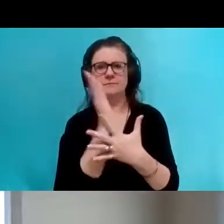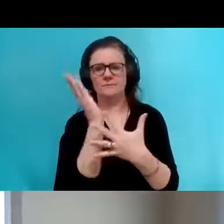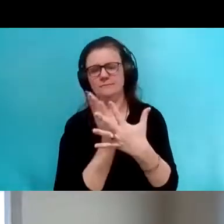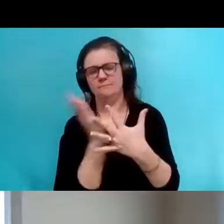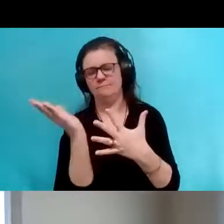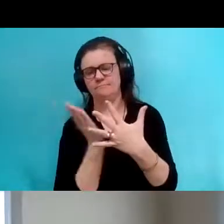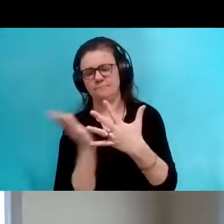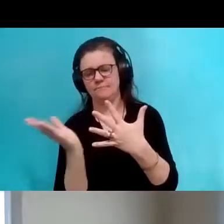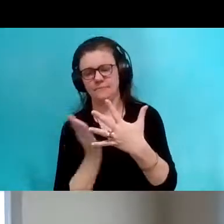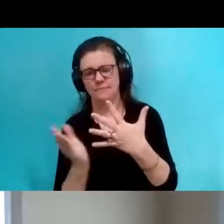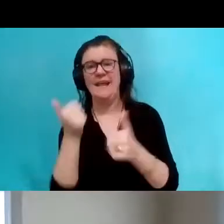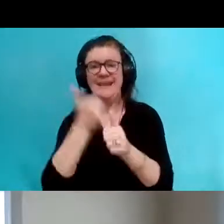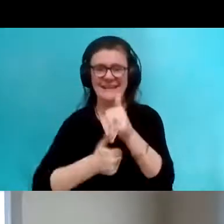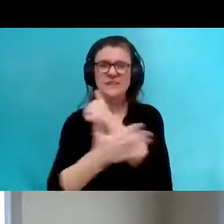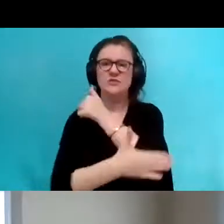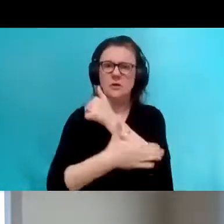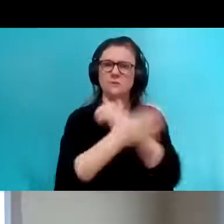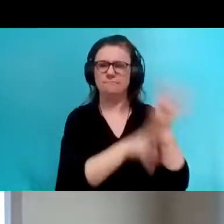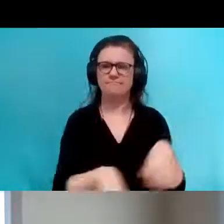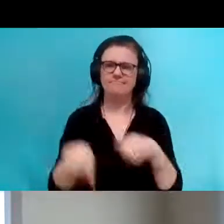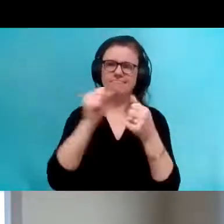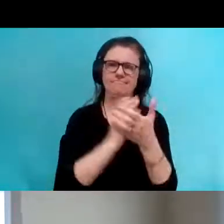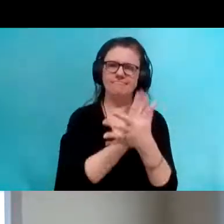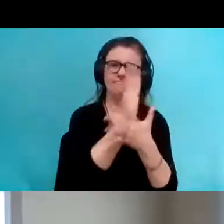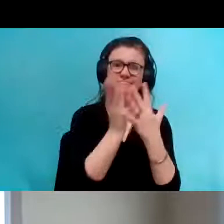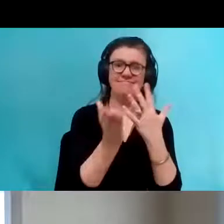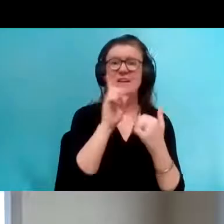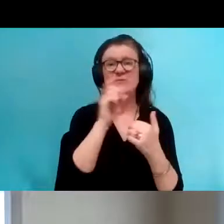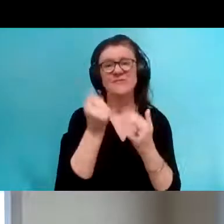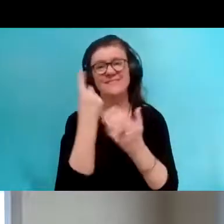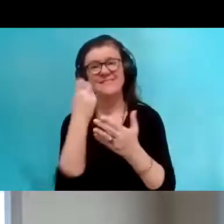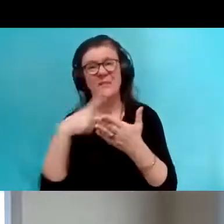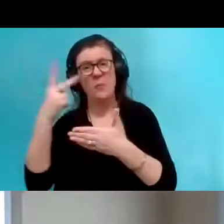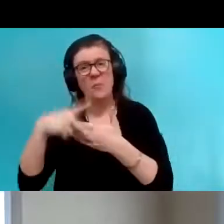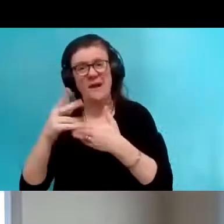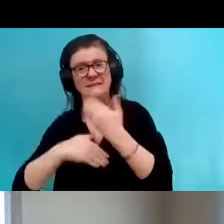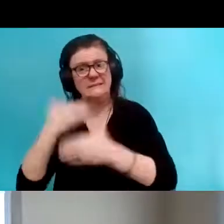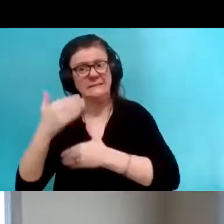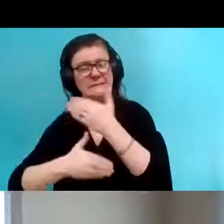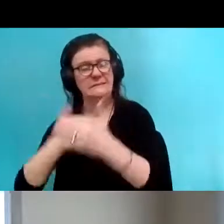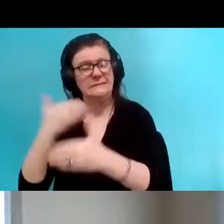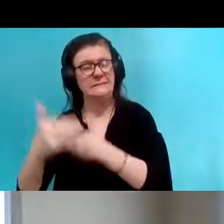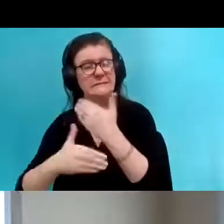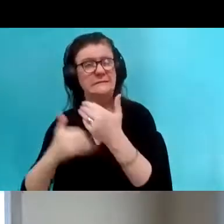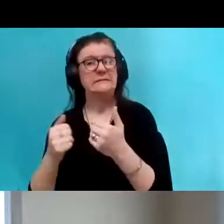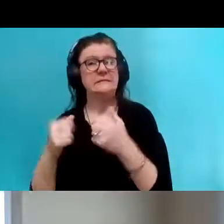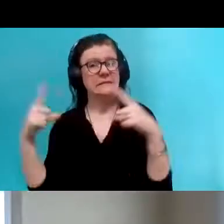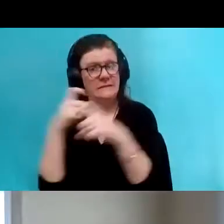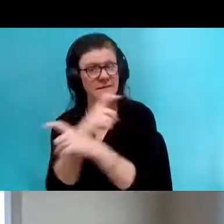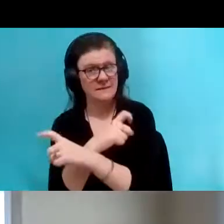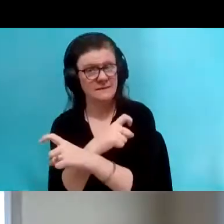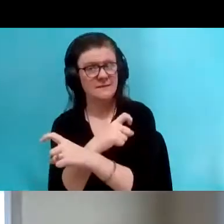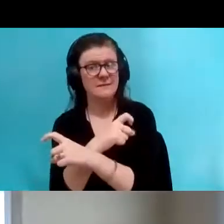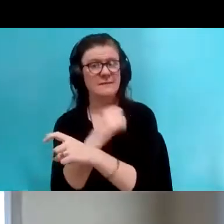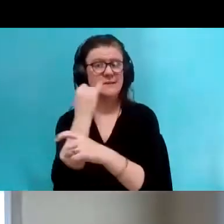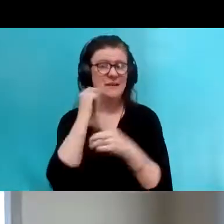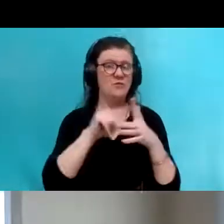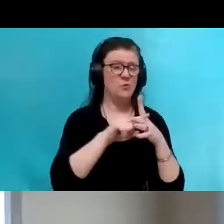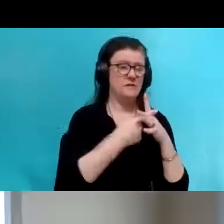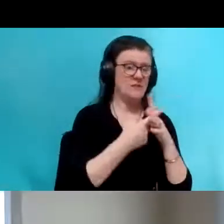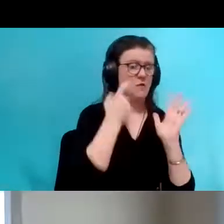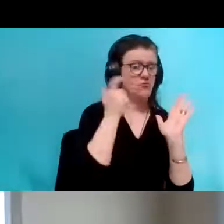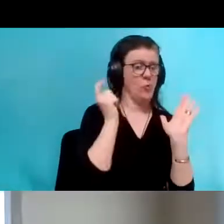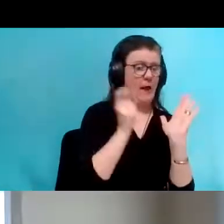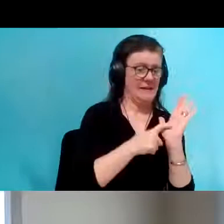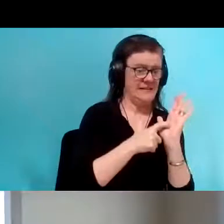show also, I think, the complexity of the process if we are really aiming for a process that goes from identification